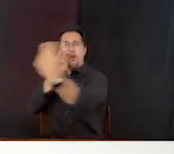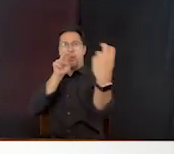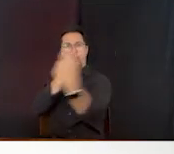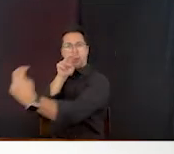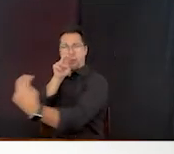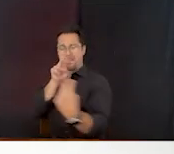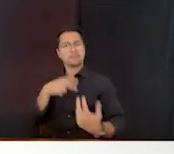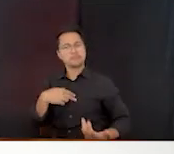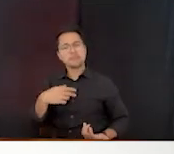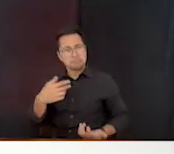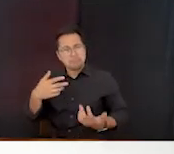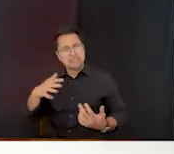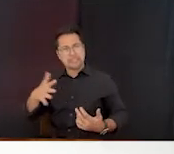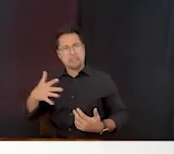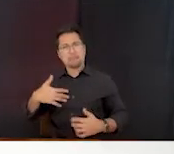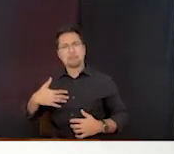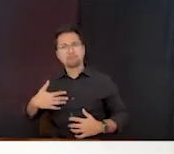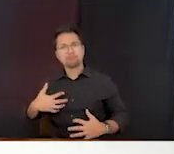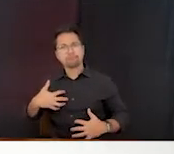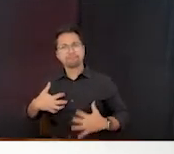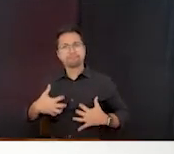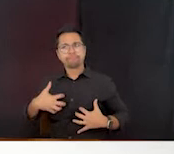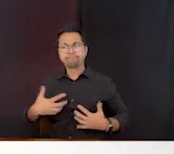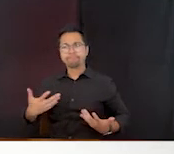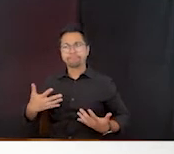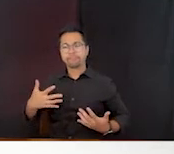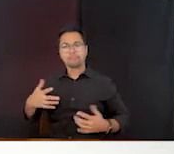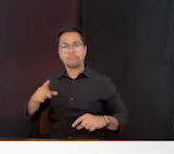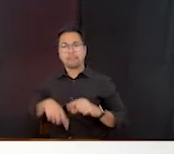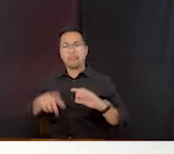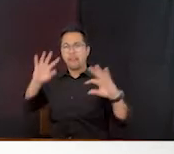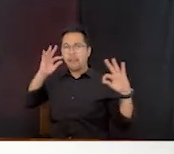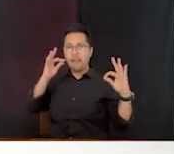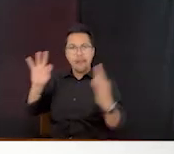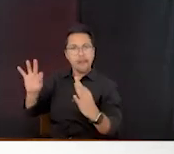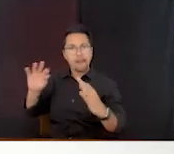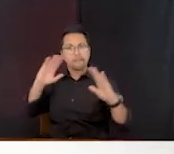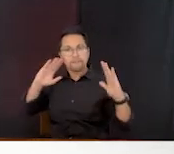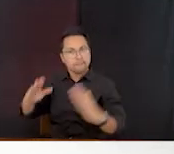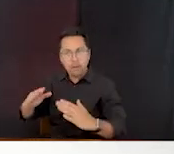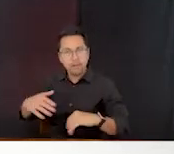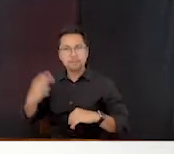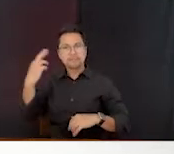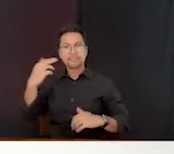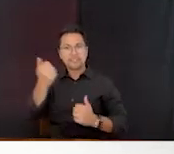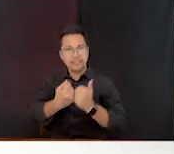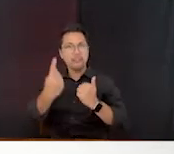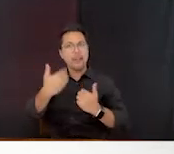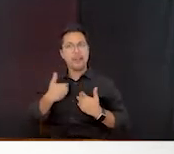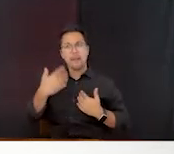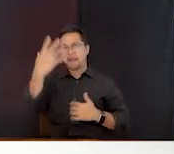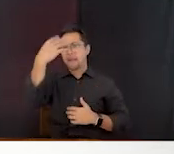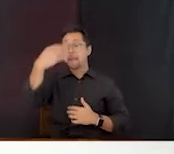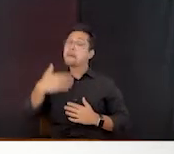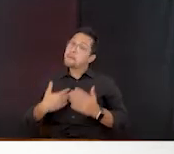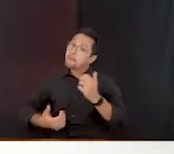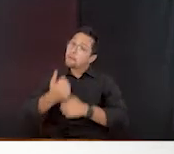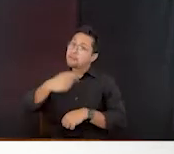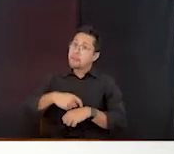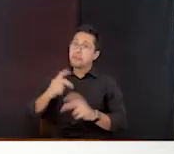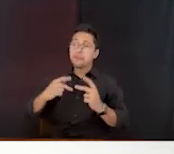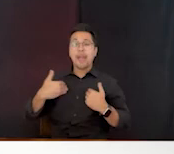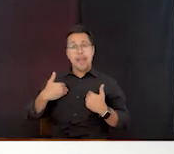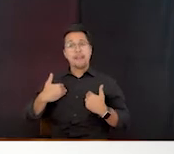time, but it's very intimidating, and it makes it hard to focus in class on what you're supposed to be doing if everyone has their camera on. And often they do, because I had a